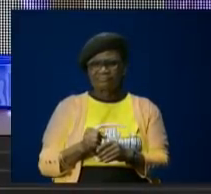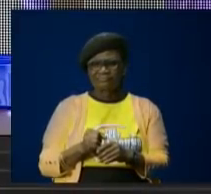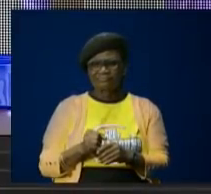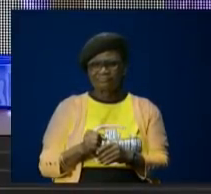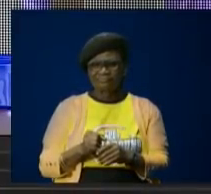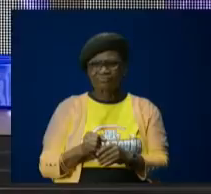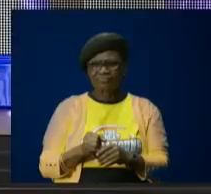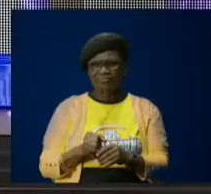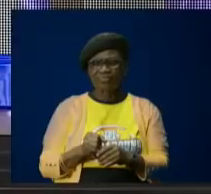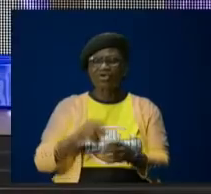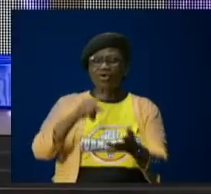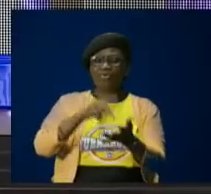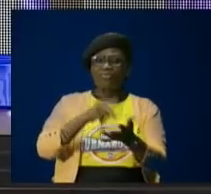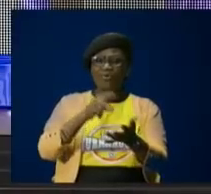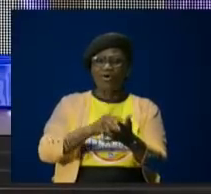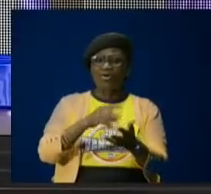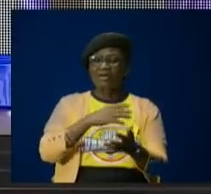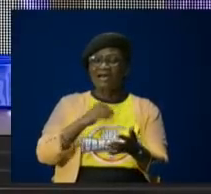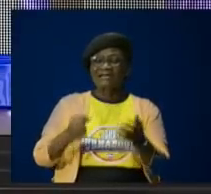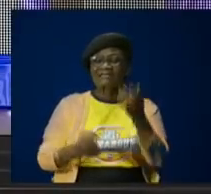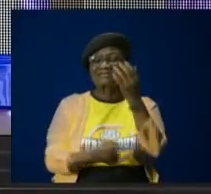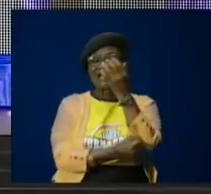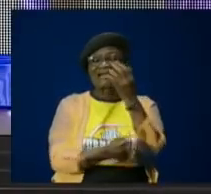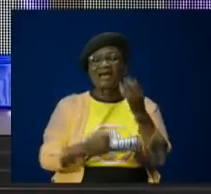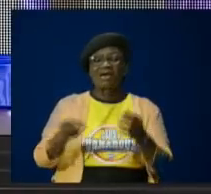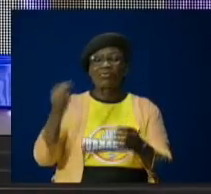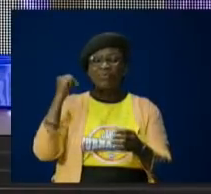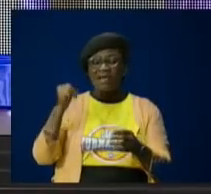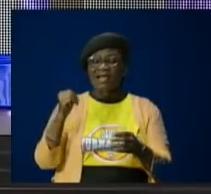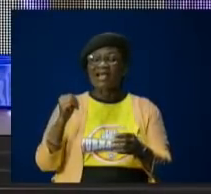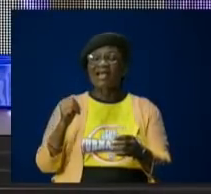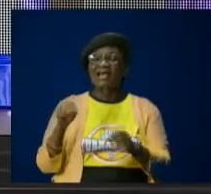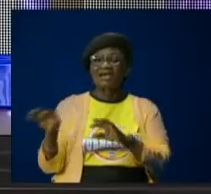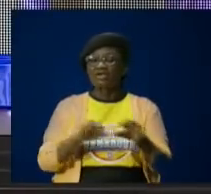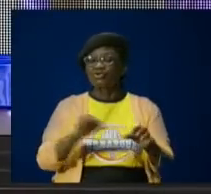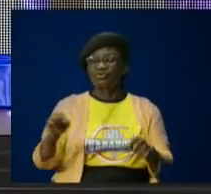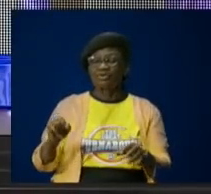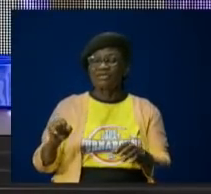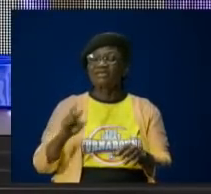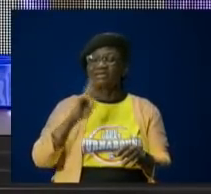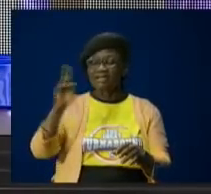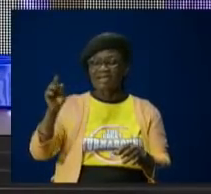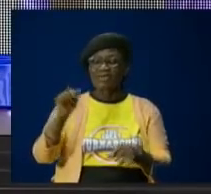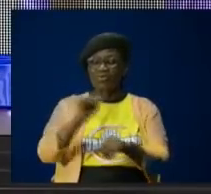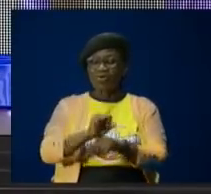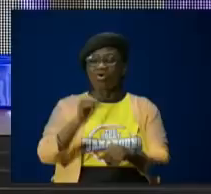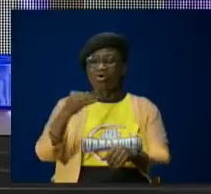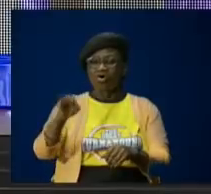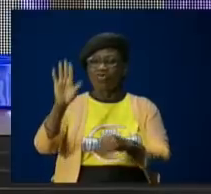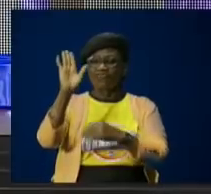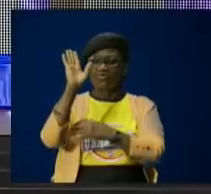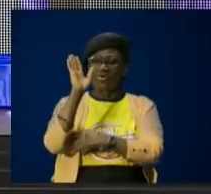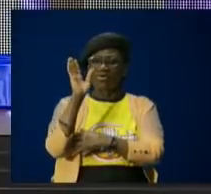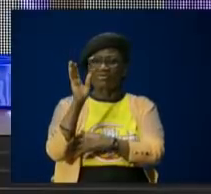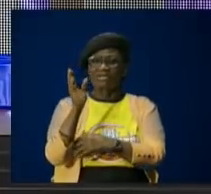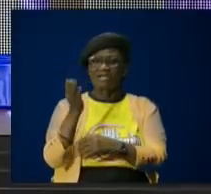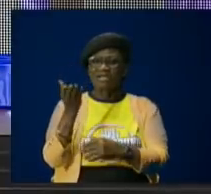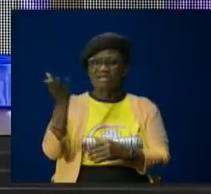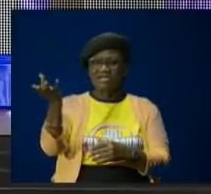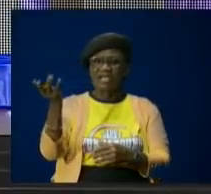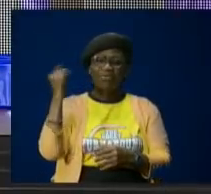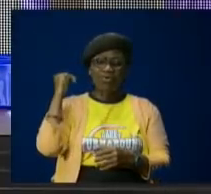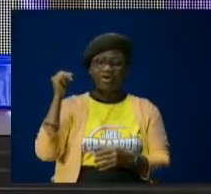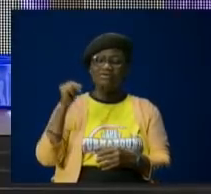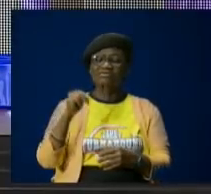Paul and Silas were minding their own business. They were doing the work of God. There was this girl who